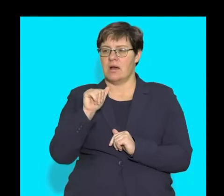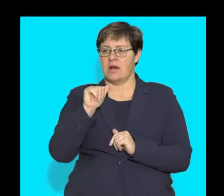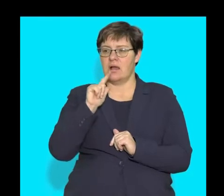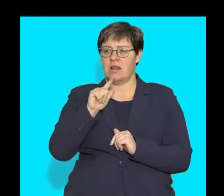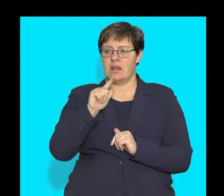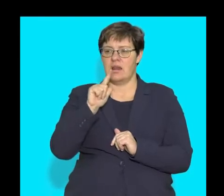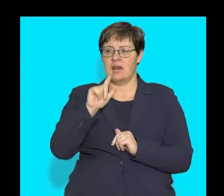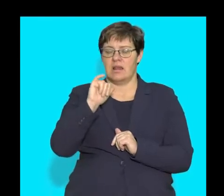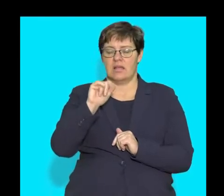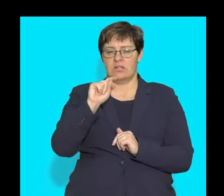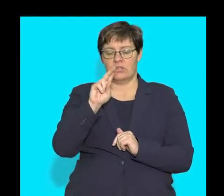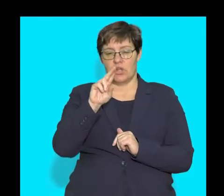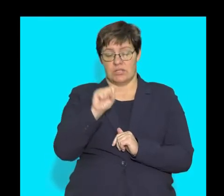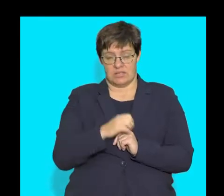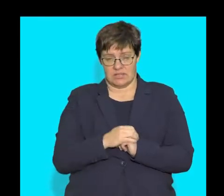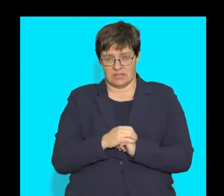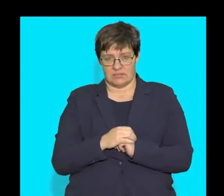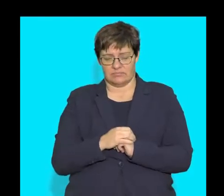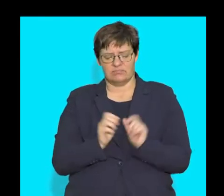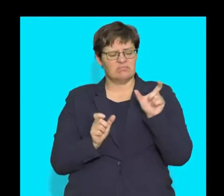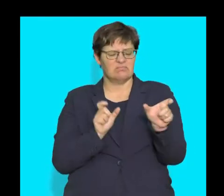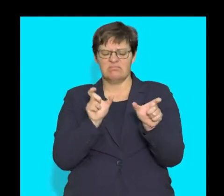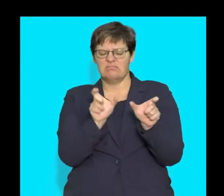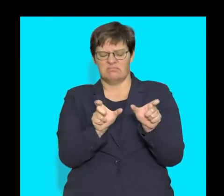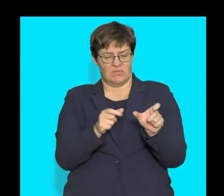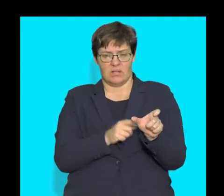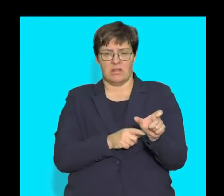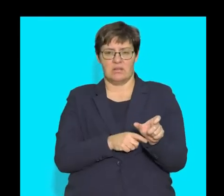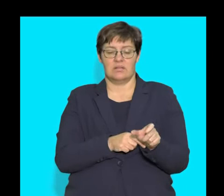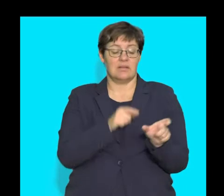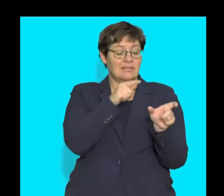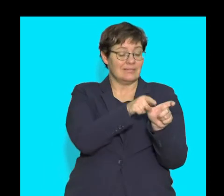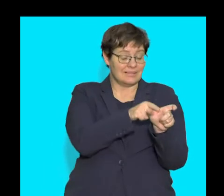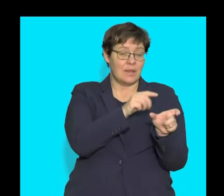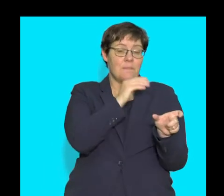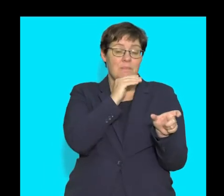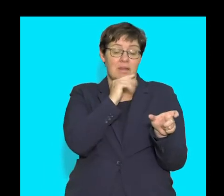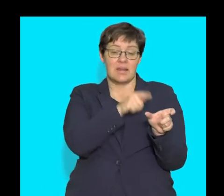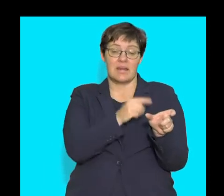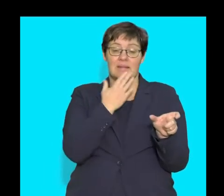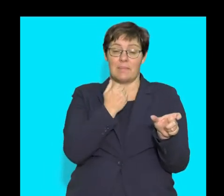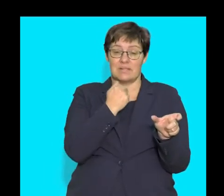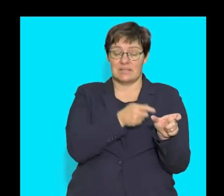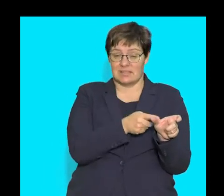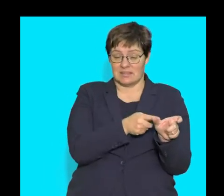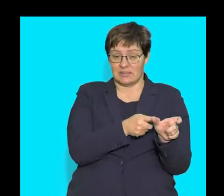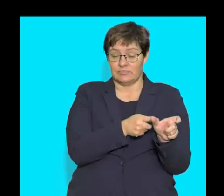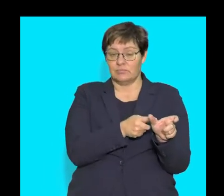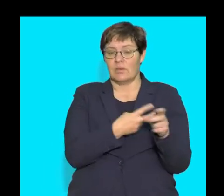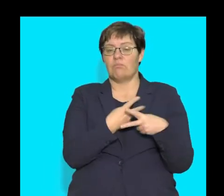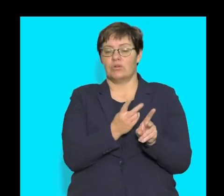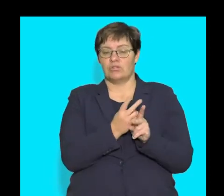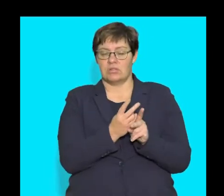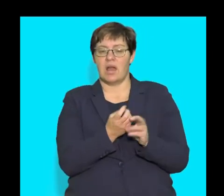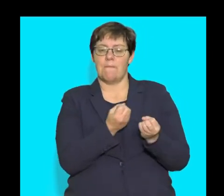word diabetes and mellitus. Essentially, the word diabetes refers to the production of